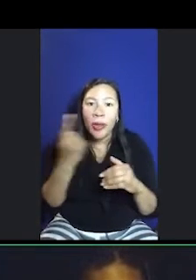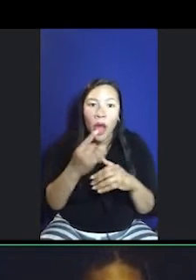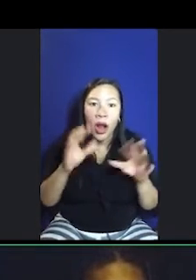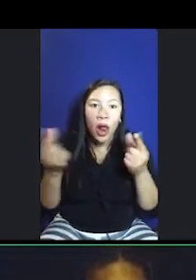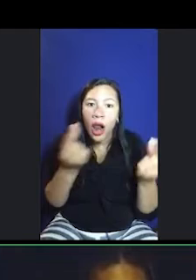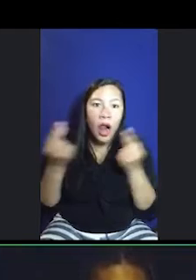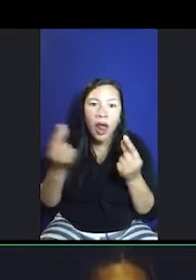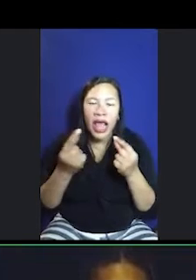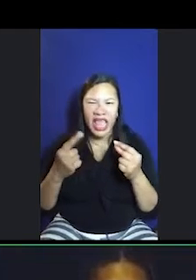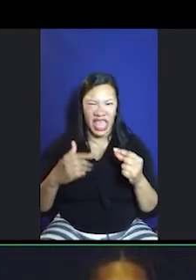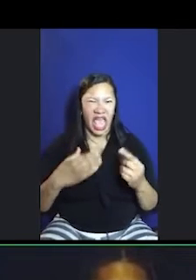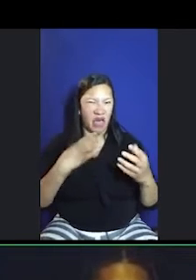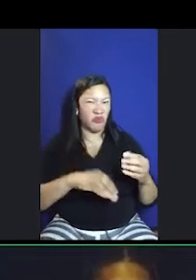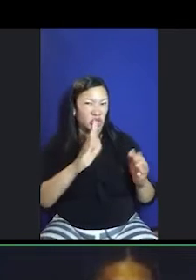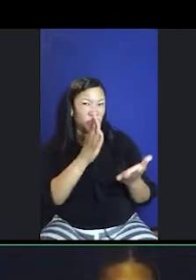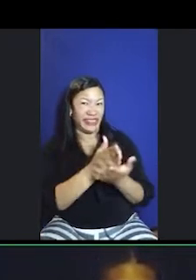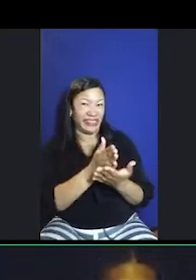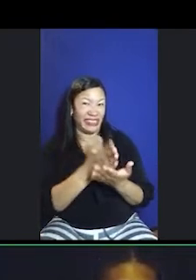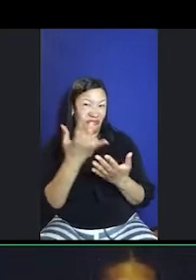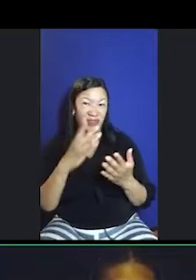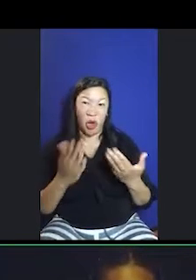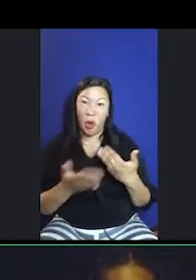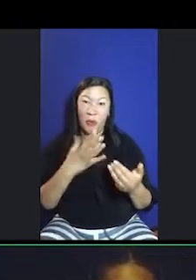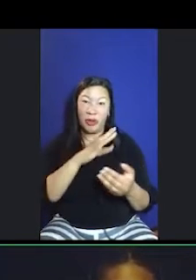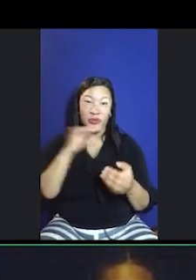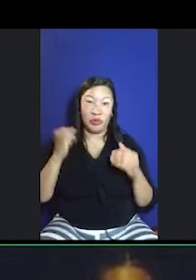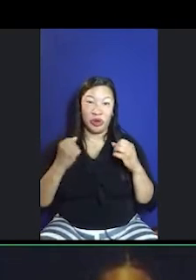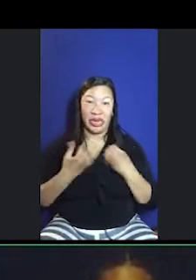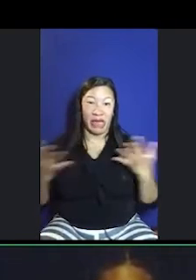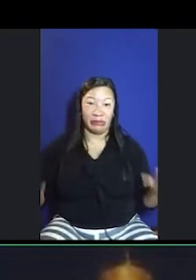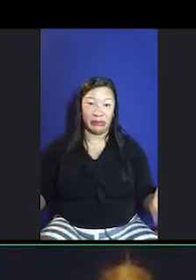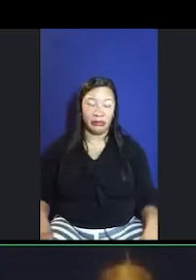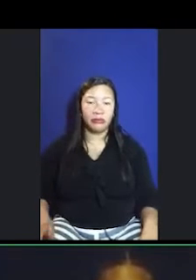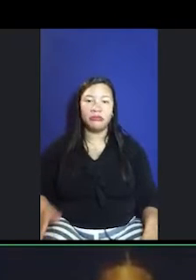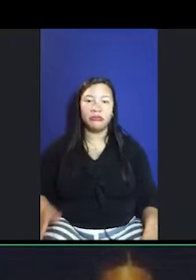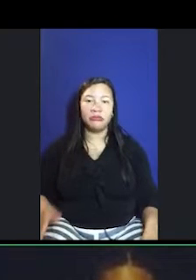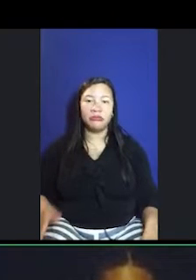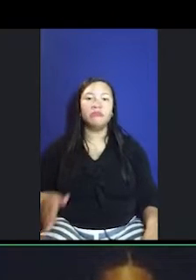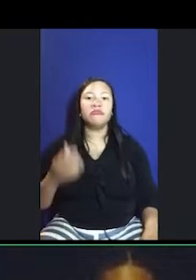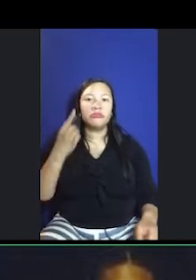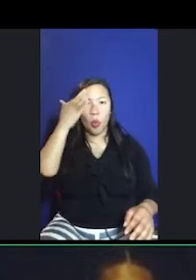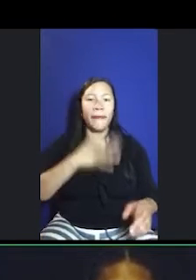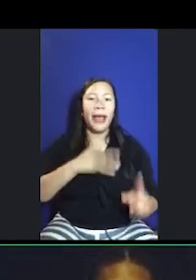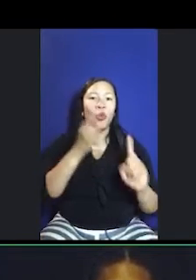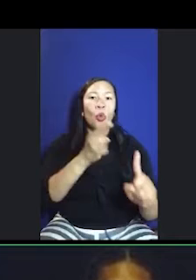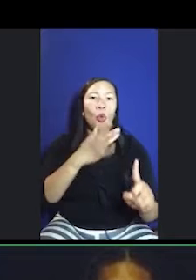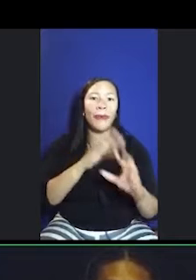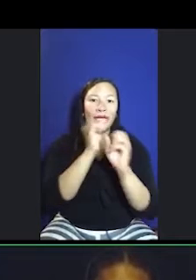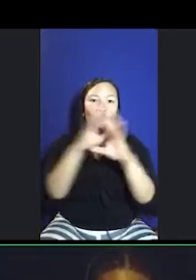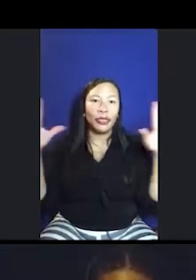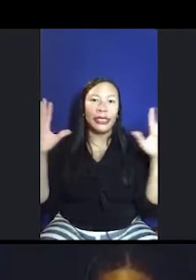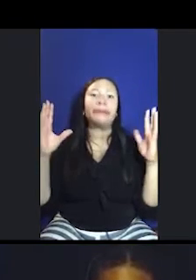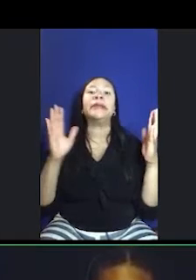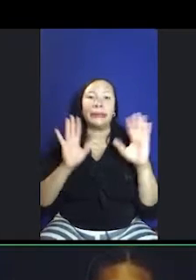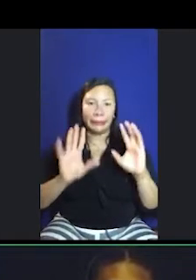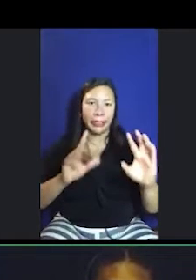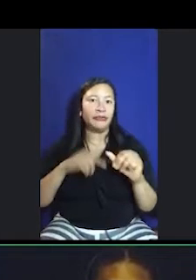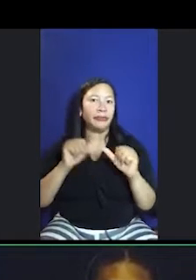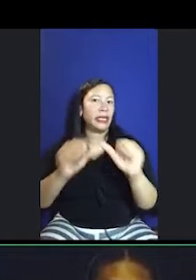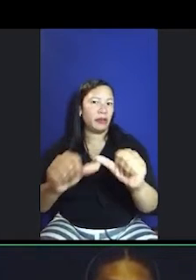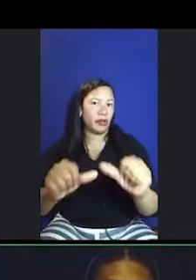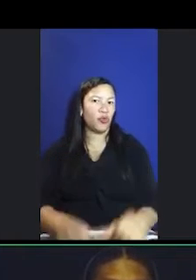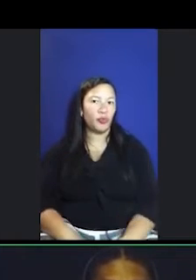I'm almost burnt out. But because I know my goals, my dreams, and where I see myself, that pushes me to keep going.